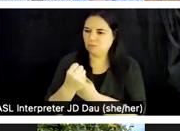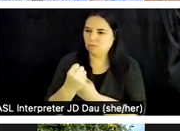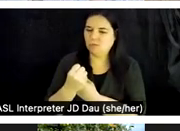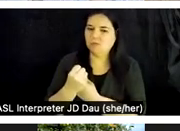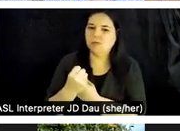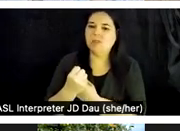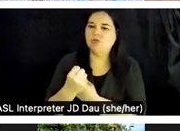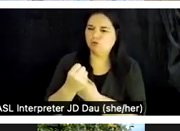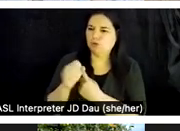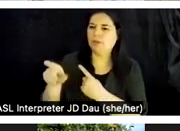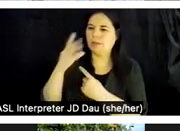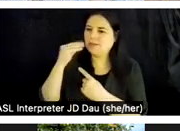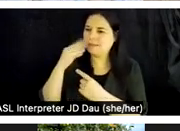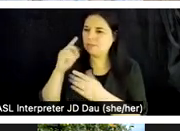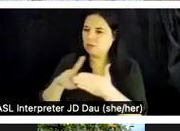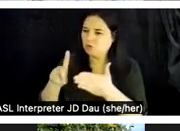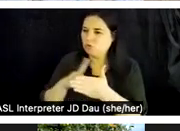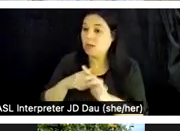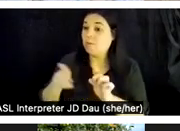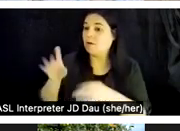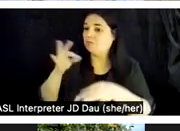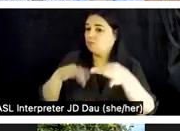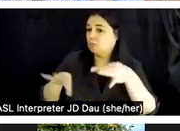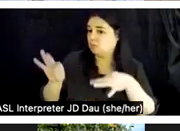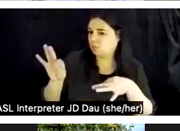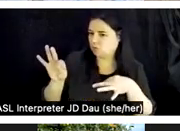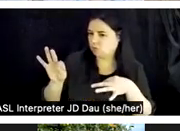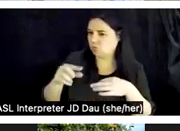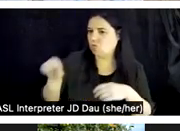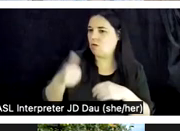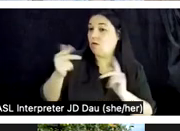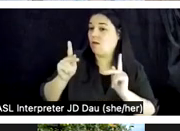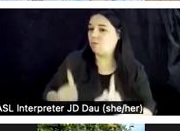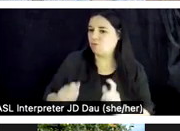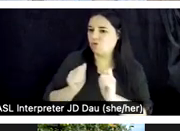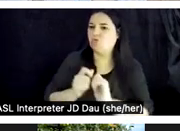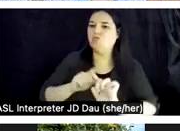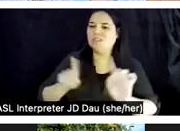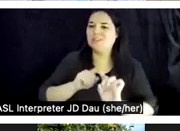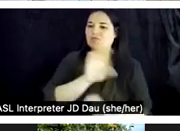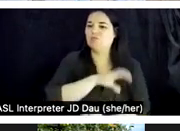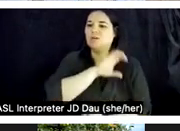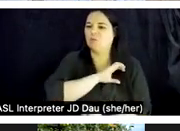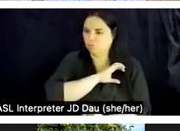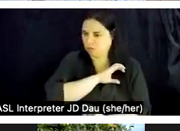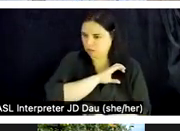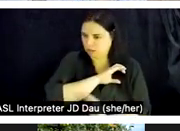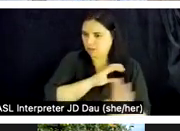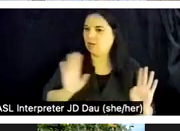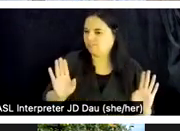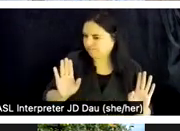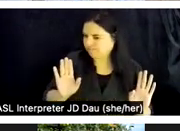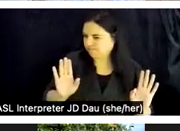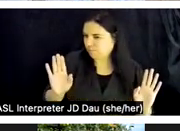constituted the discrimination, but substituting someone with different characteristics.